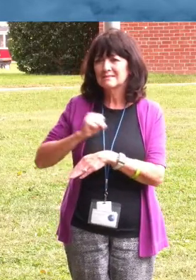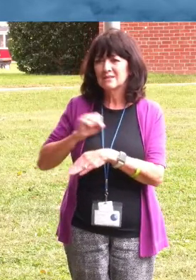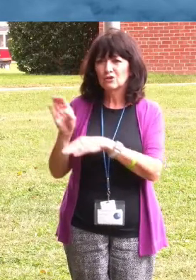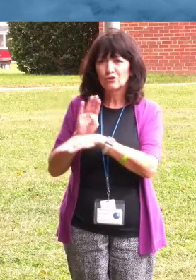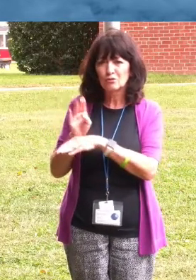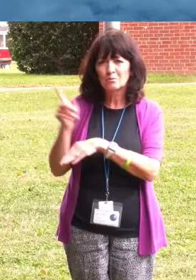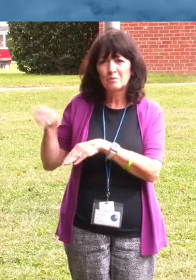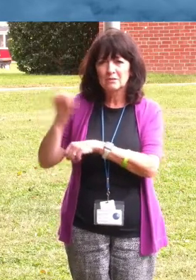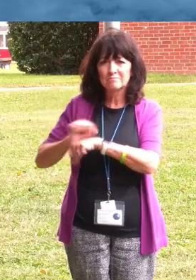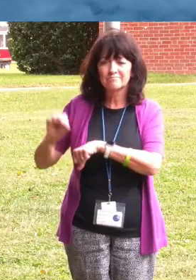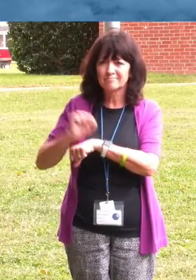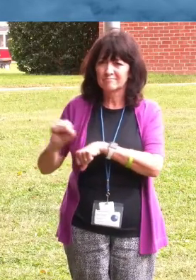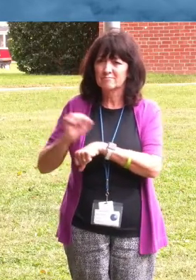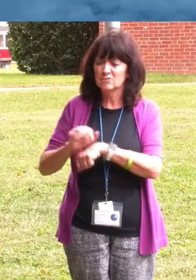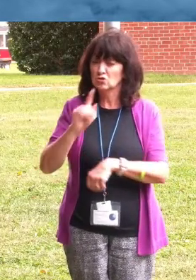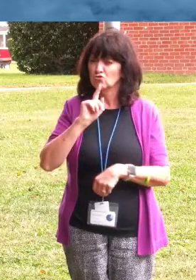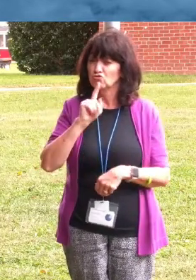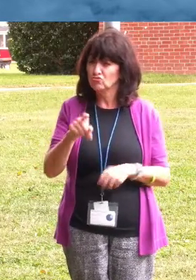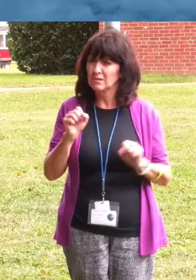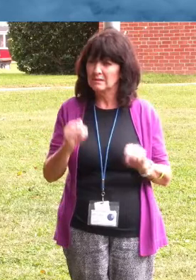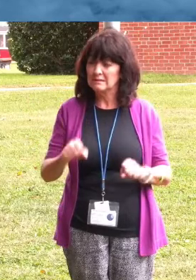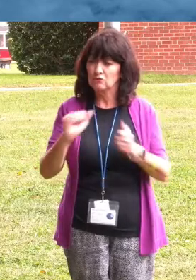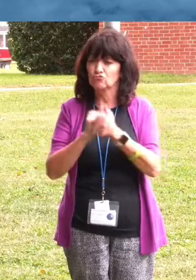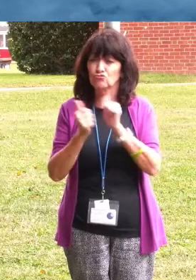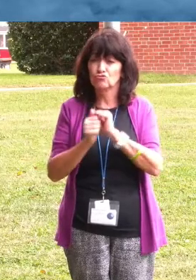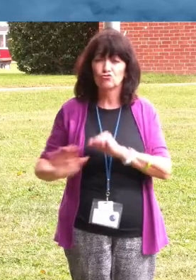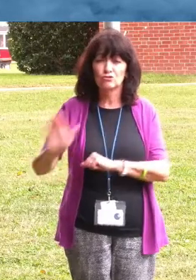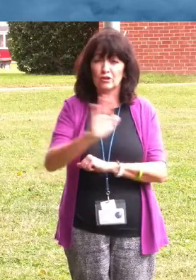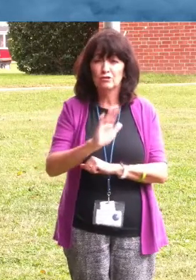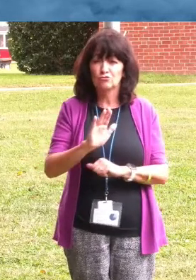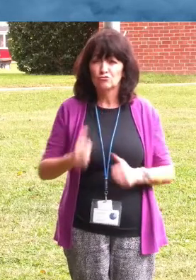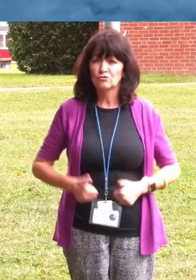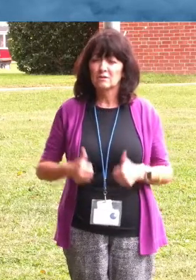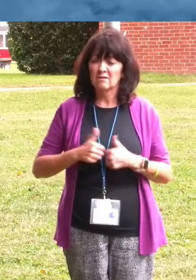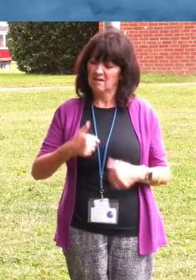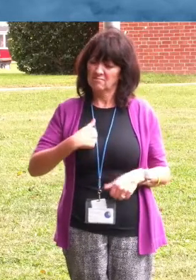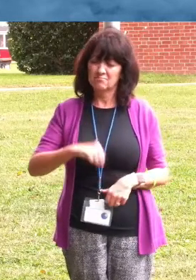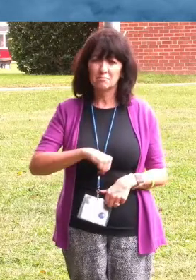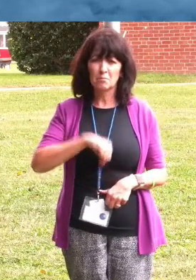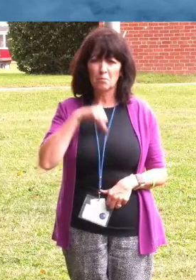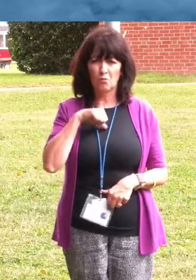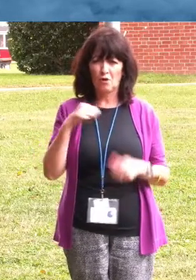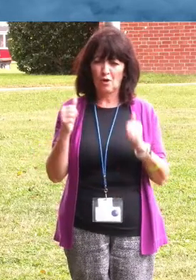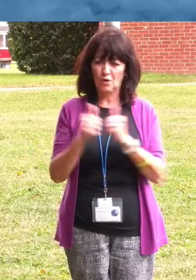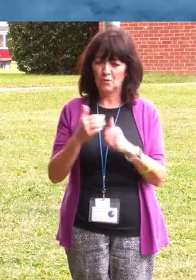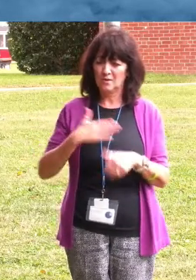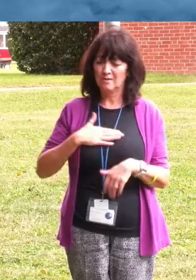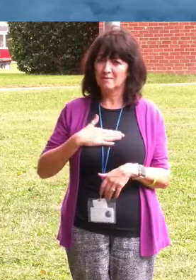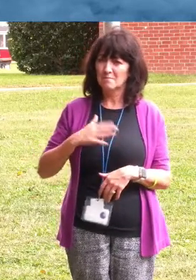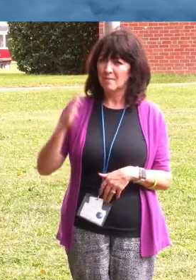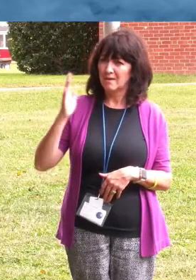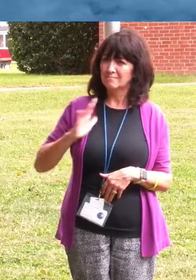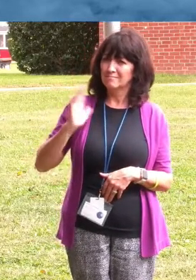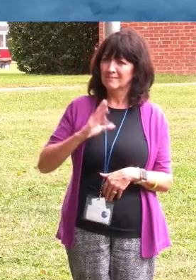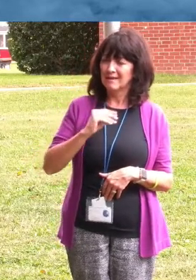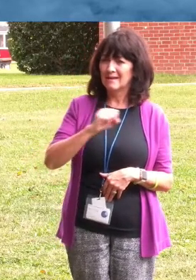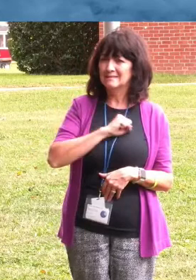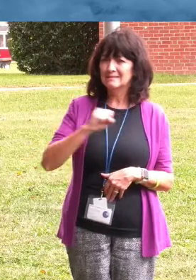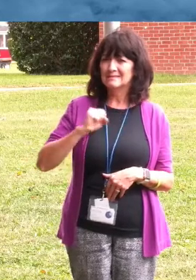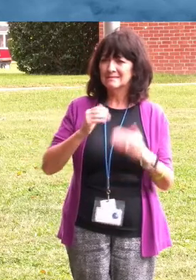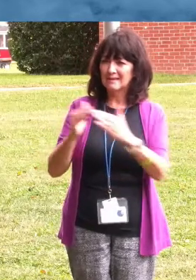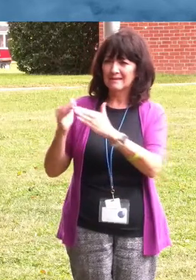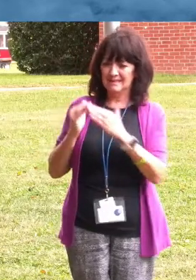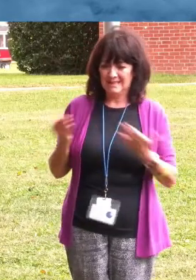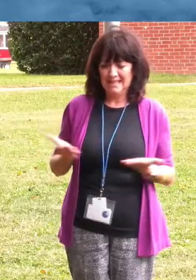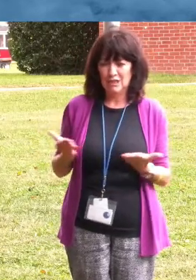it is really life-changing and it is really exciting. And I'm proud to do it with my former House and Senate colleagues here in